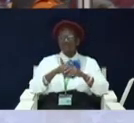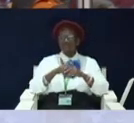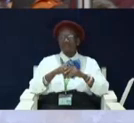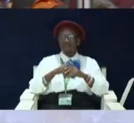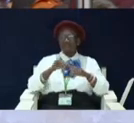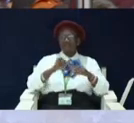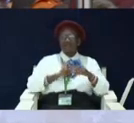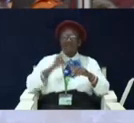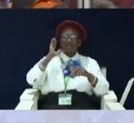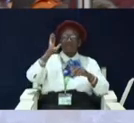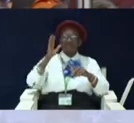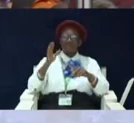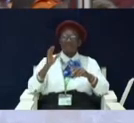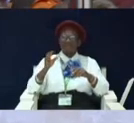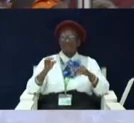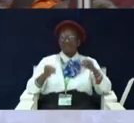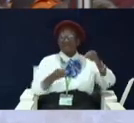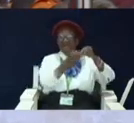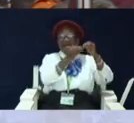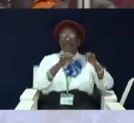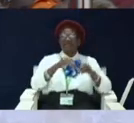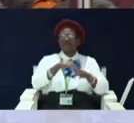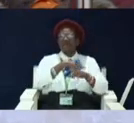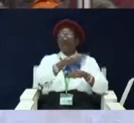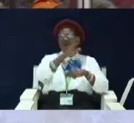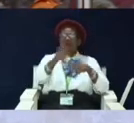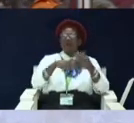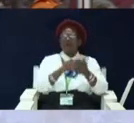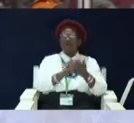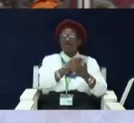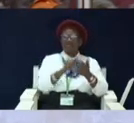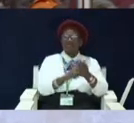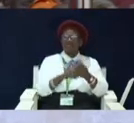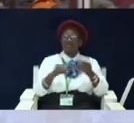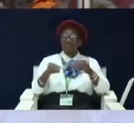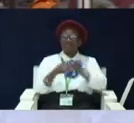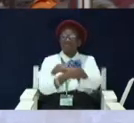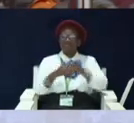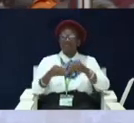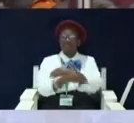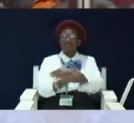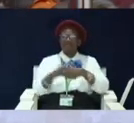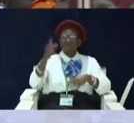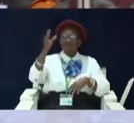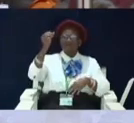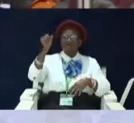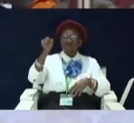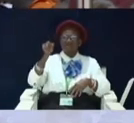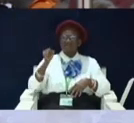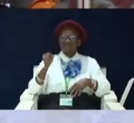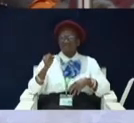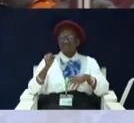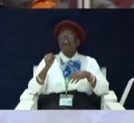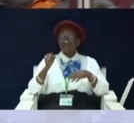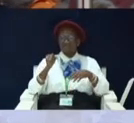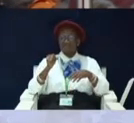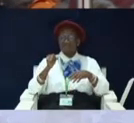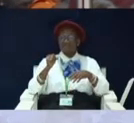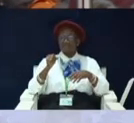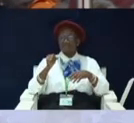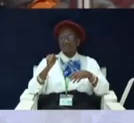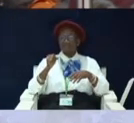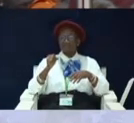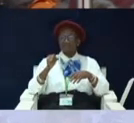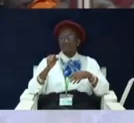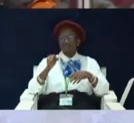to combine all these offices. Mo wa gbogbo awon office yi papo ma ko won jo